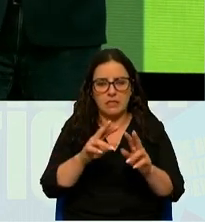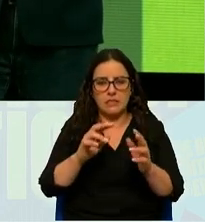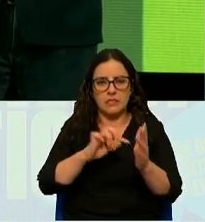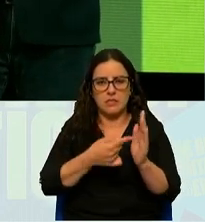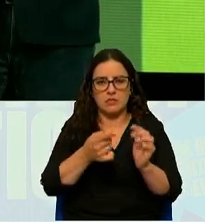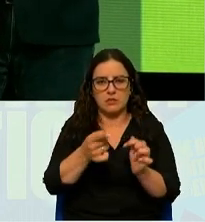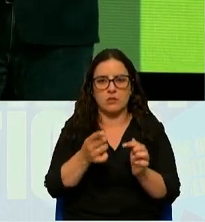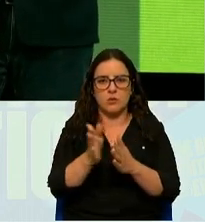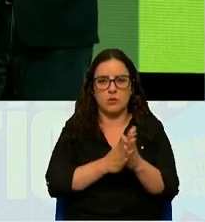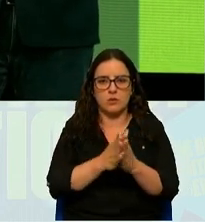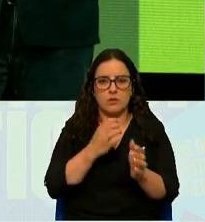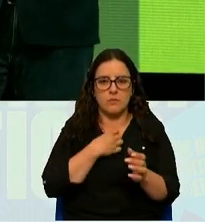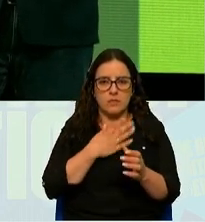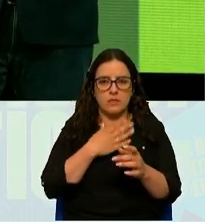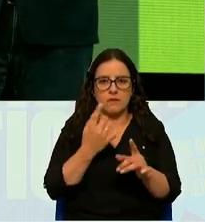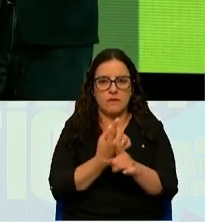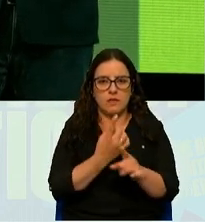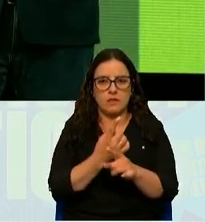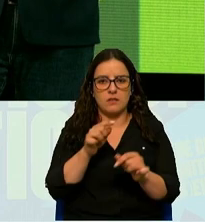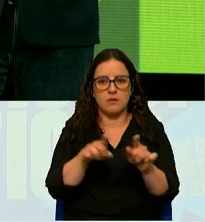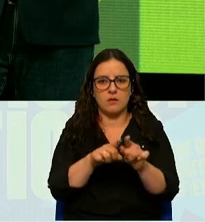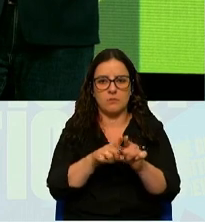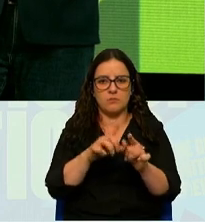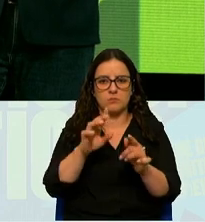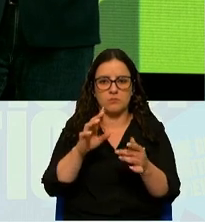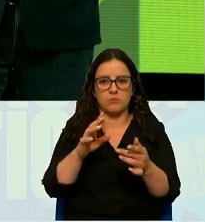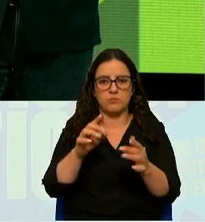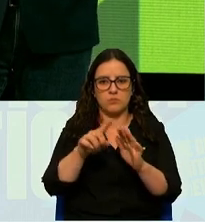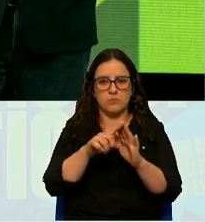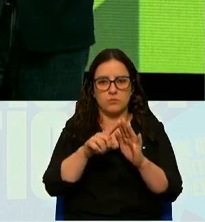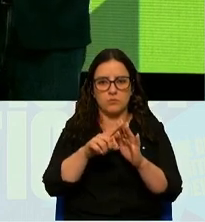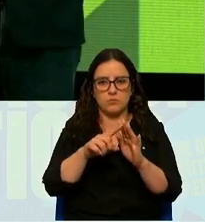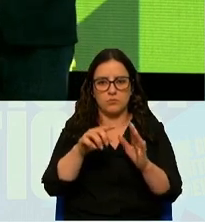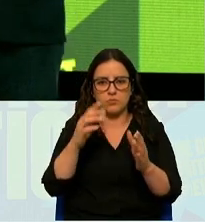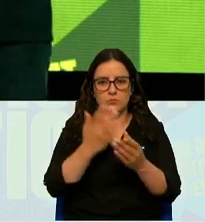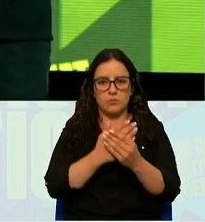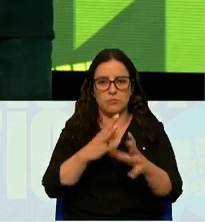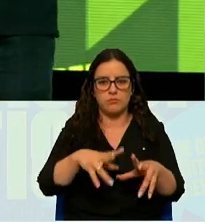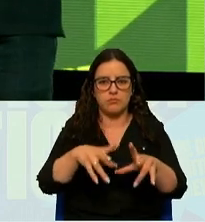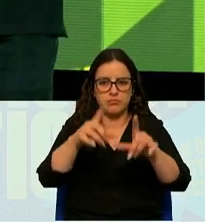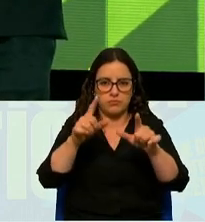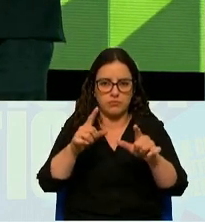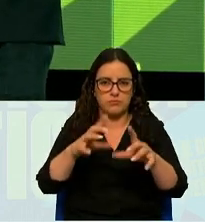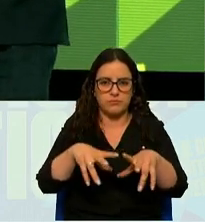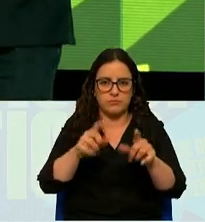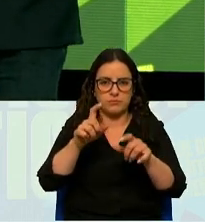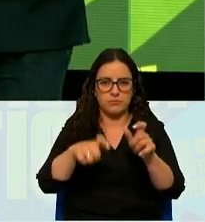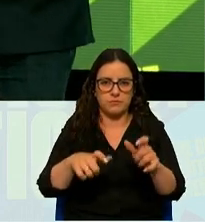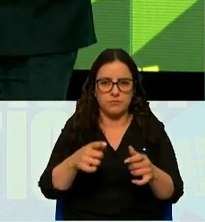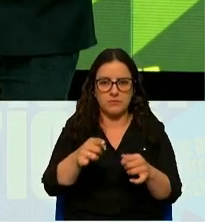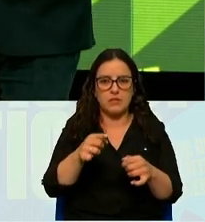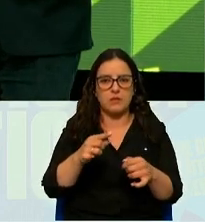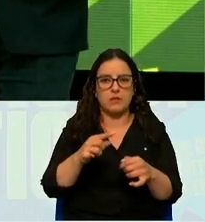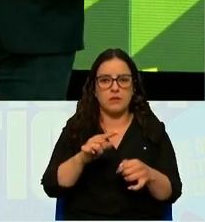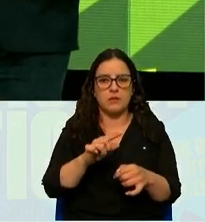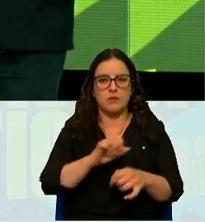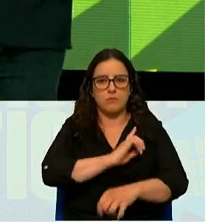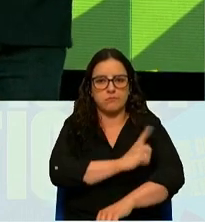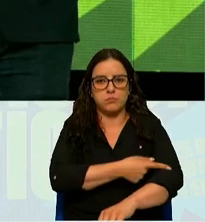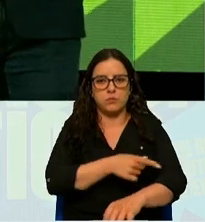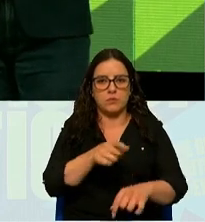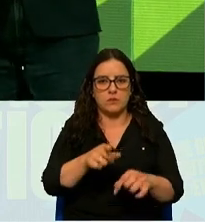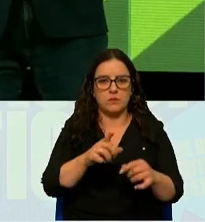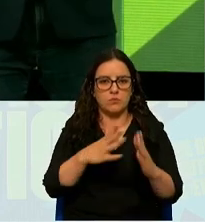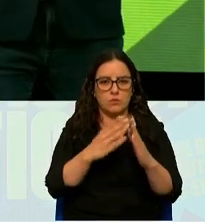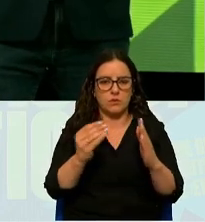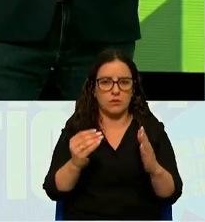a hiring process for developers, right? So you see the sense of the magnitude of the power of these models. So